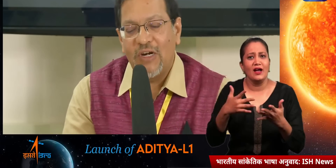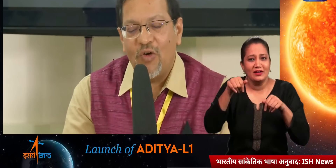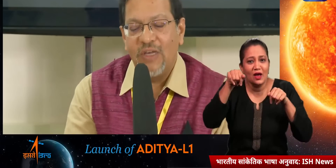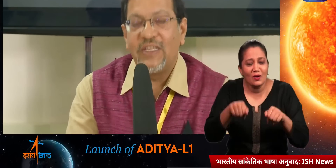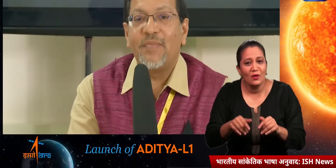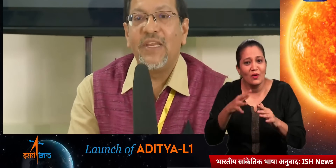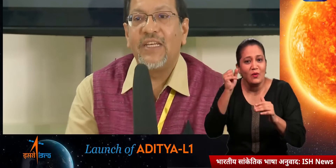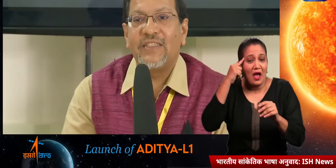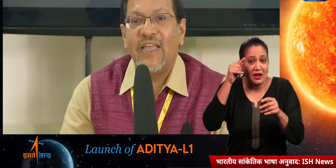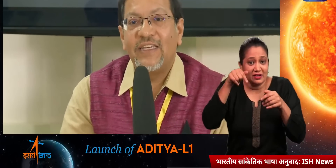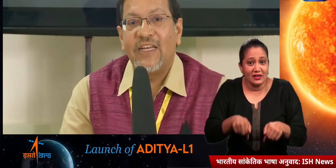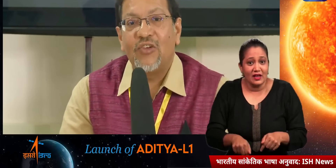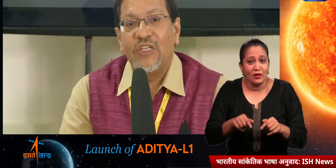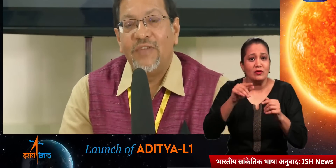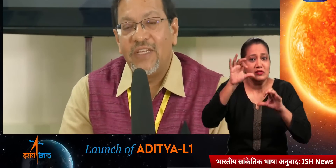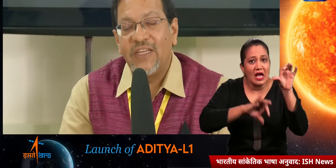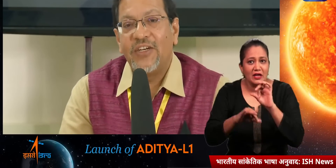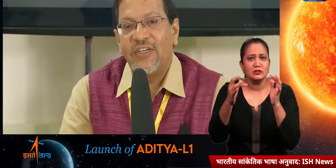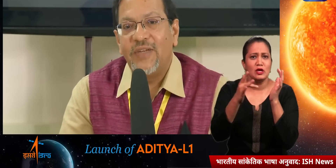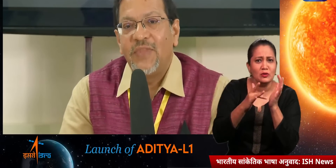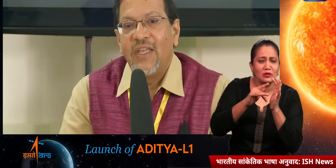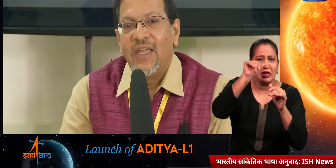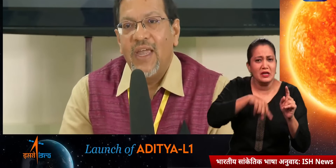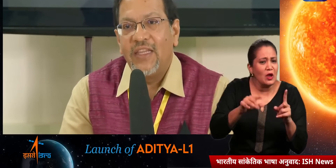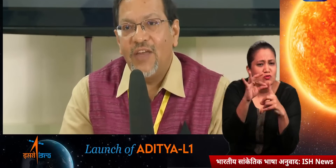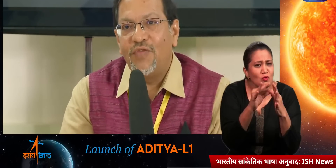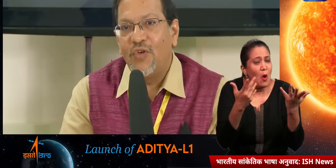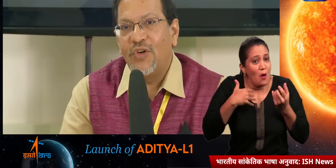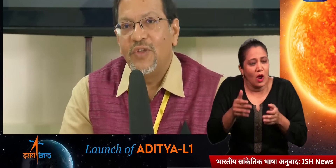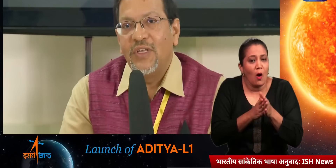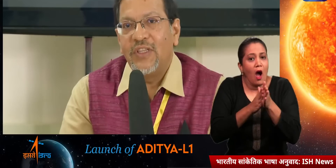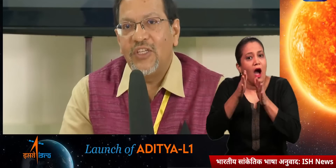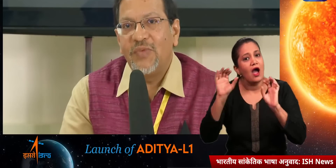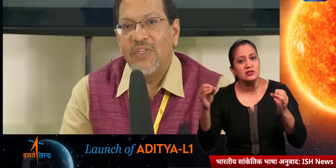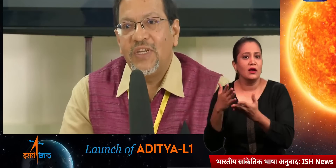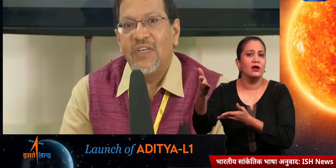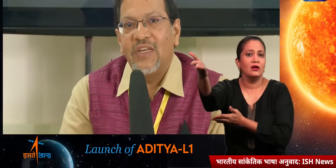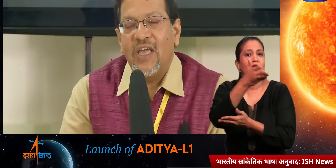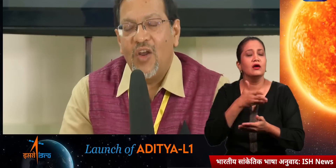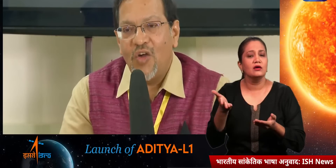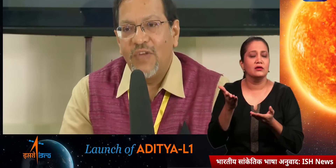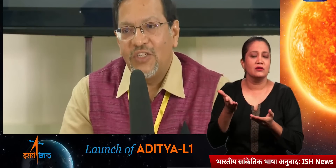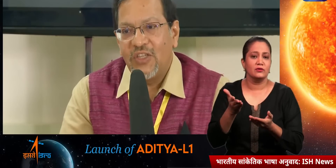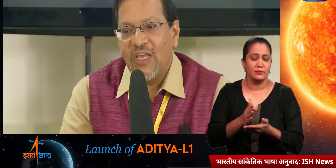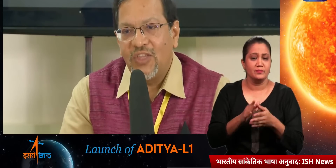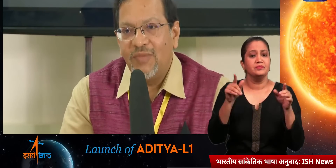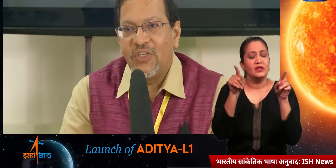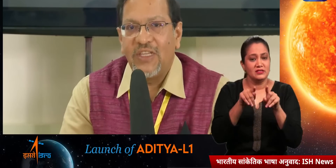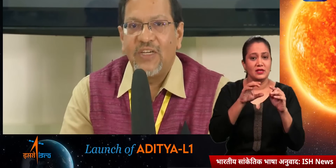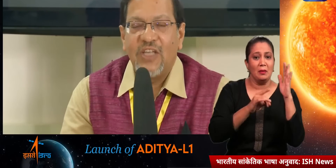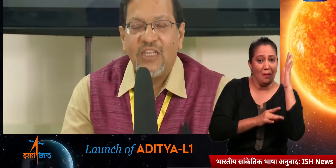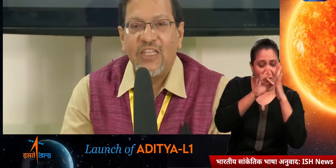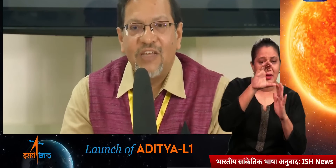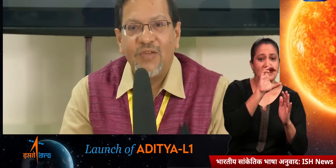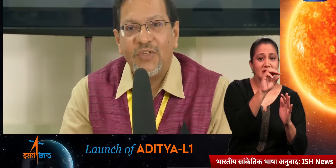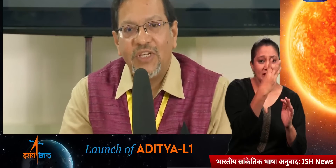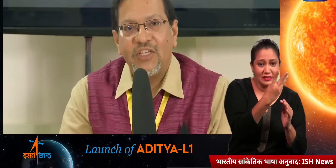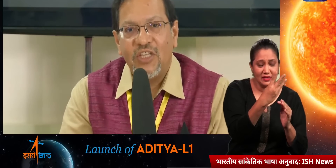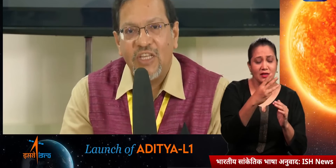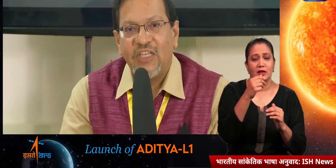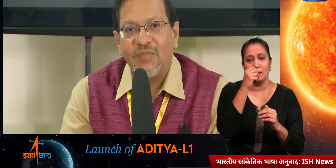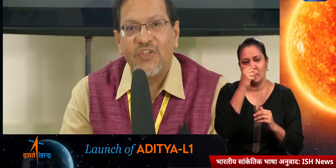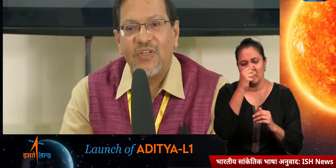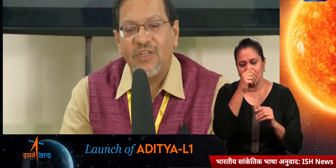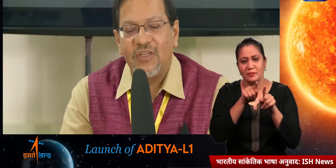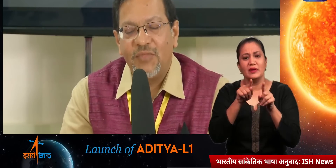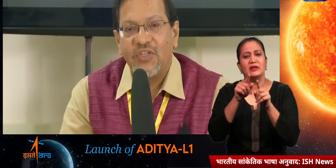know what all is happening in the science and technology within the country. And therefore, this mission, along with the Chandrayaan 3 mission, that is the Aditya L1 mission and